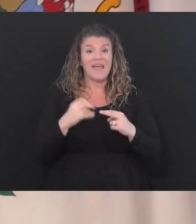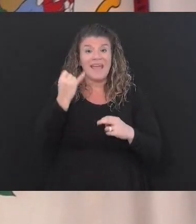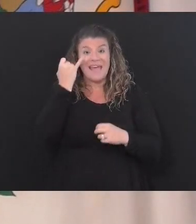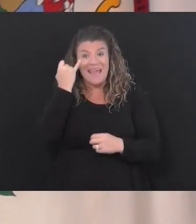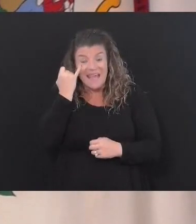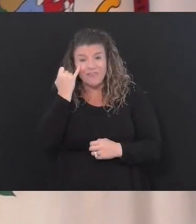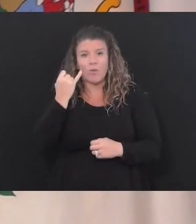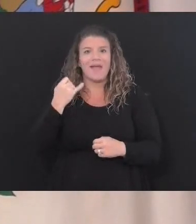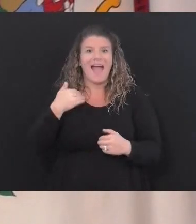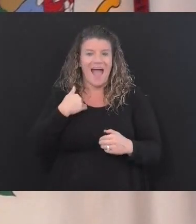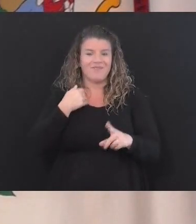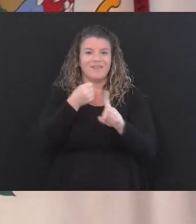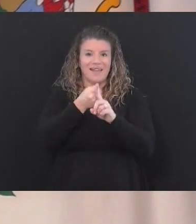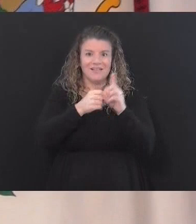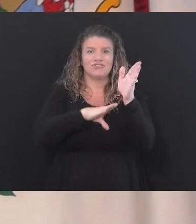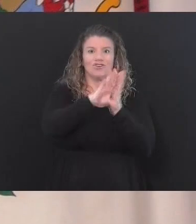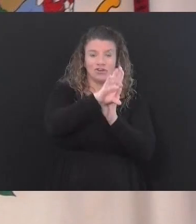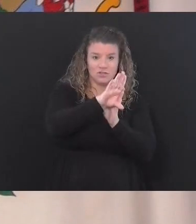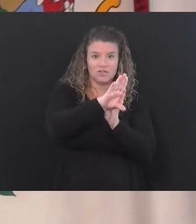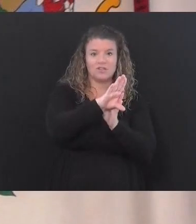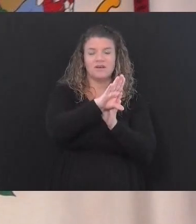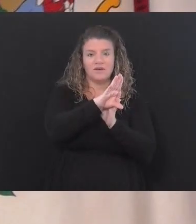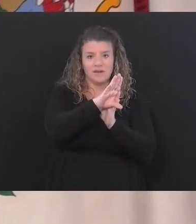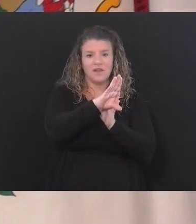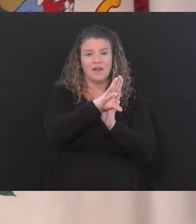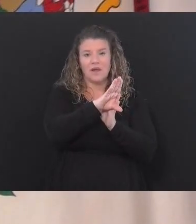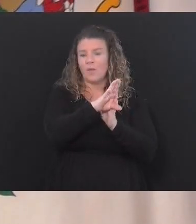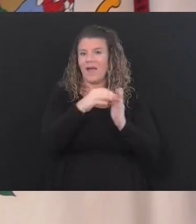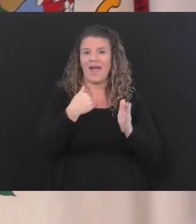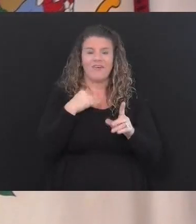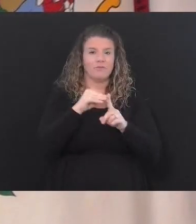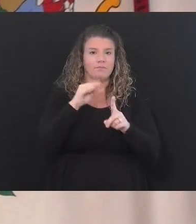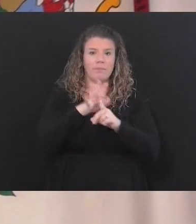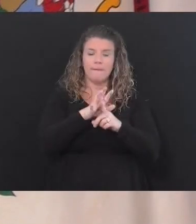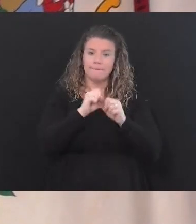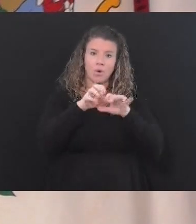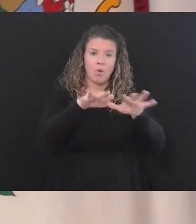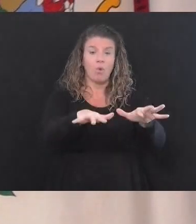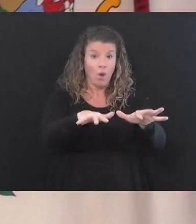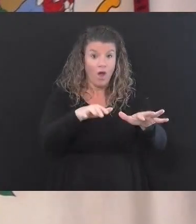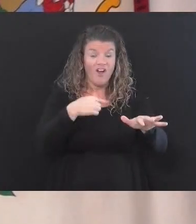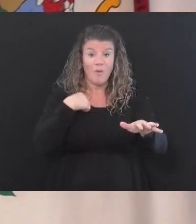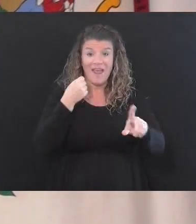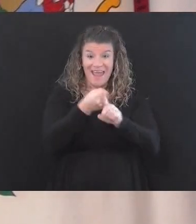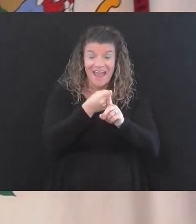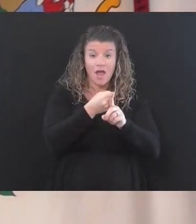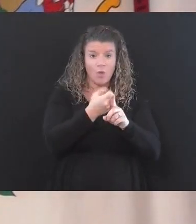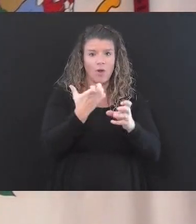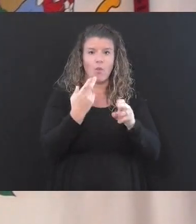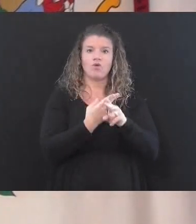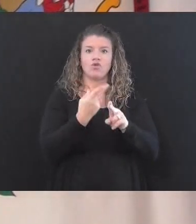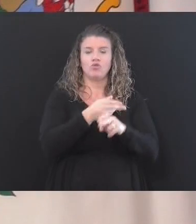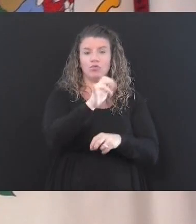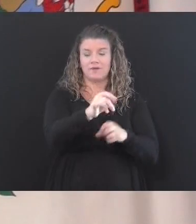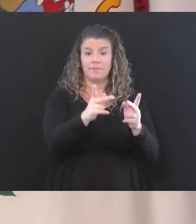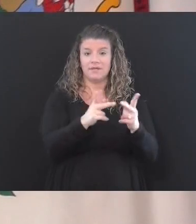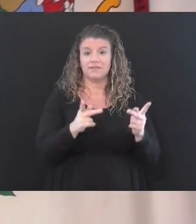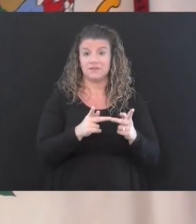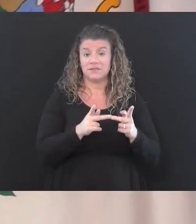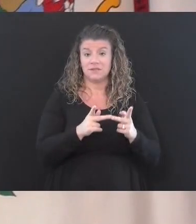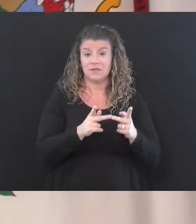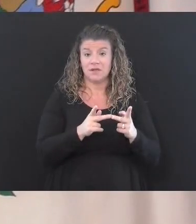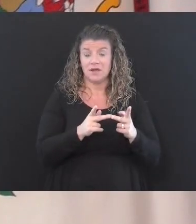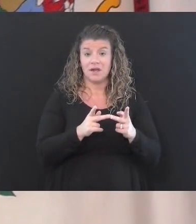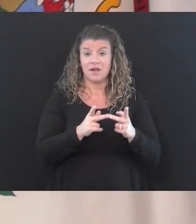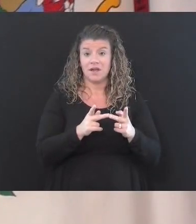of a surge or in case of an outbreak, just like what we're talking about. You know, I would